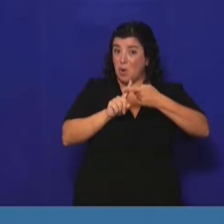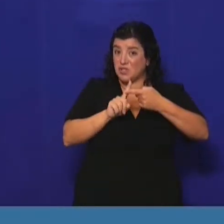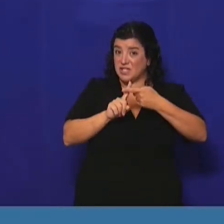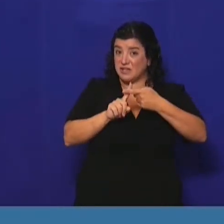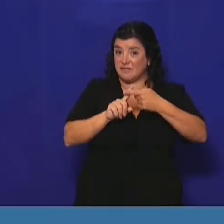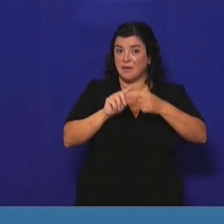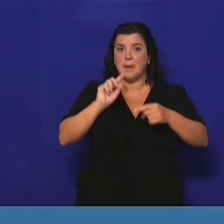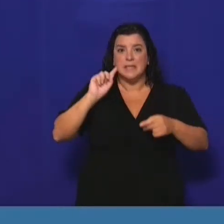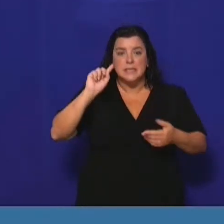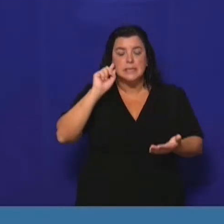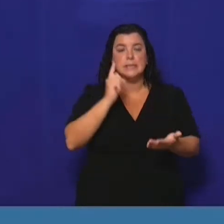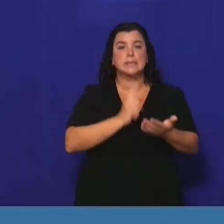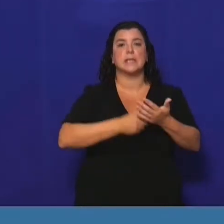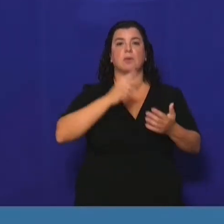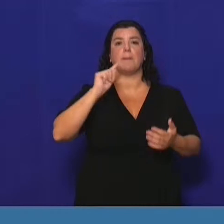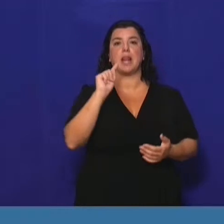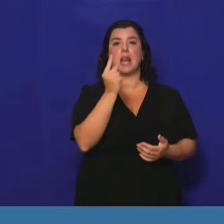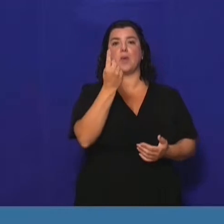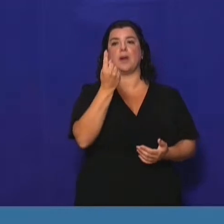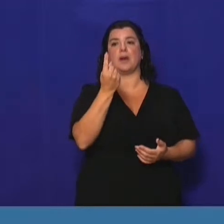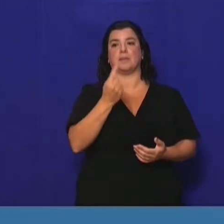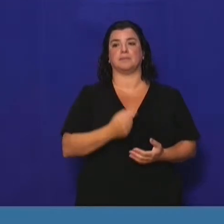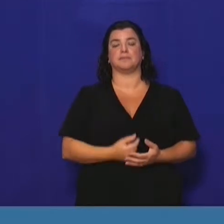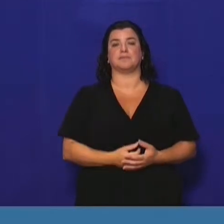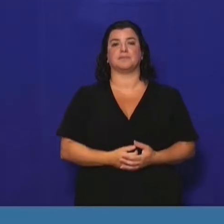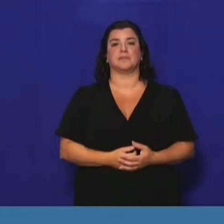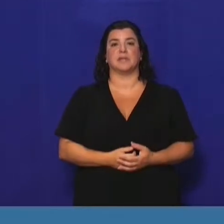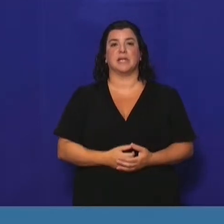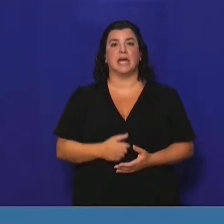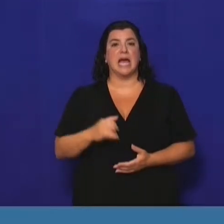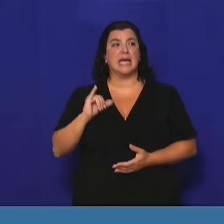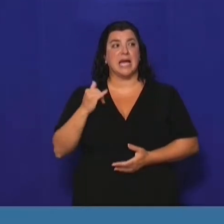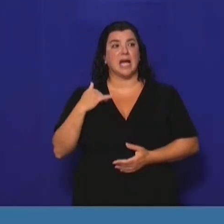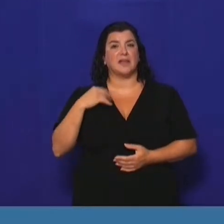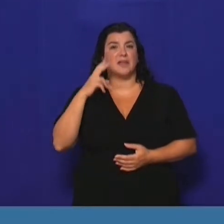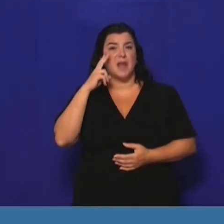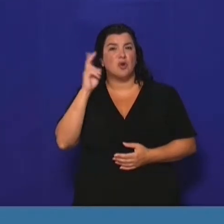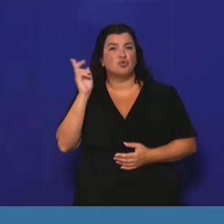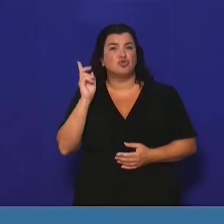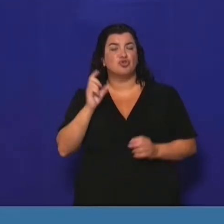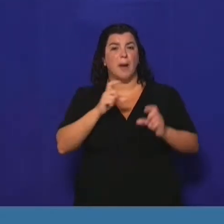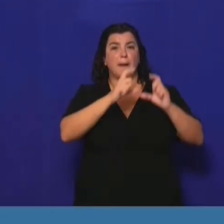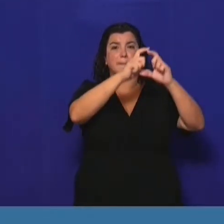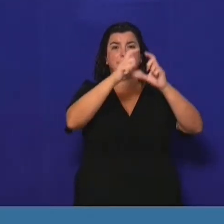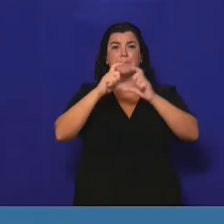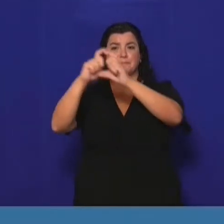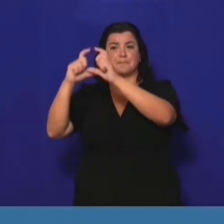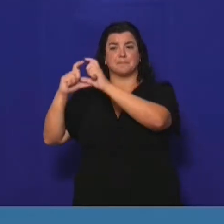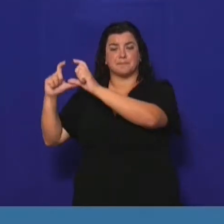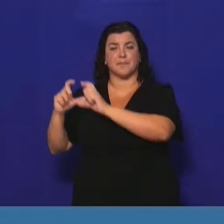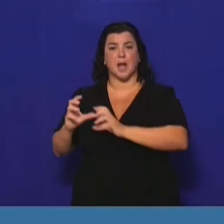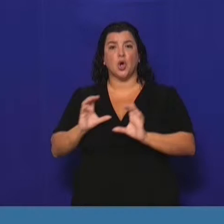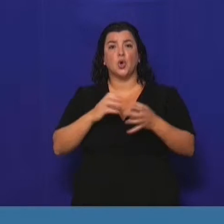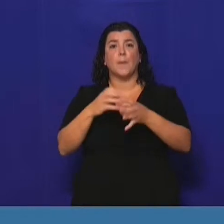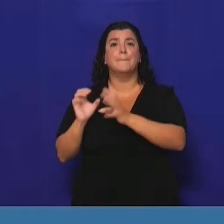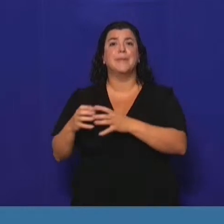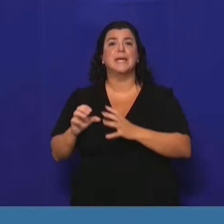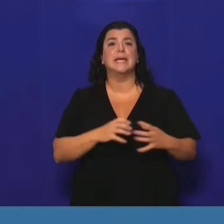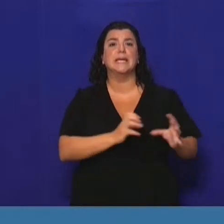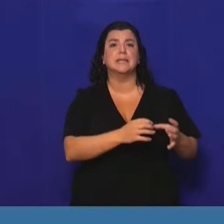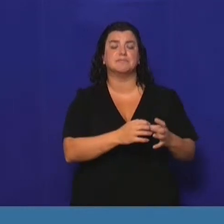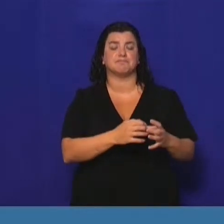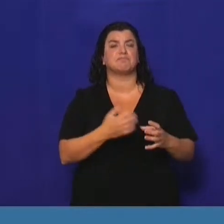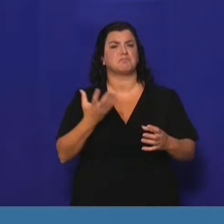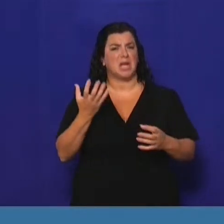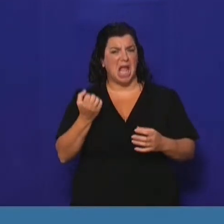jiġu identifikati. Jekk inħarsu lejn il-clusters qed ikollna numru ta' każijiet li huma